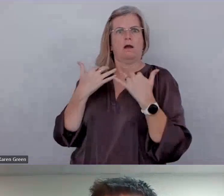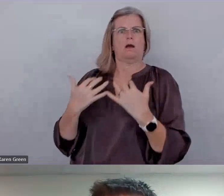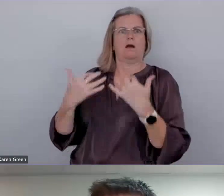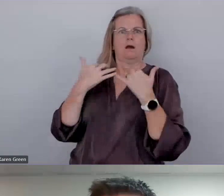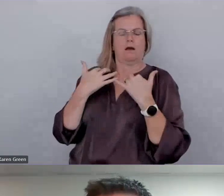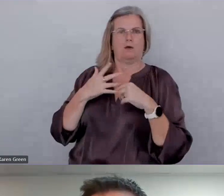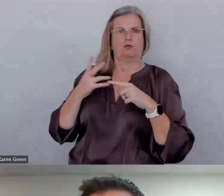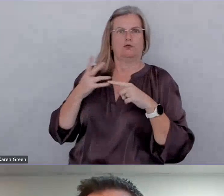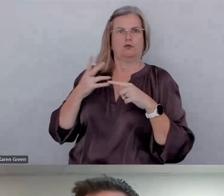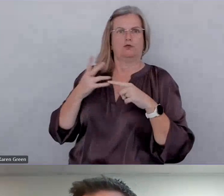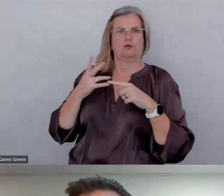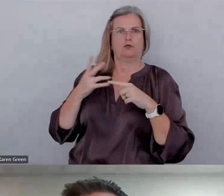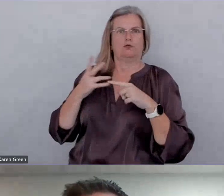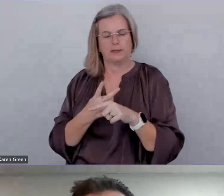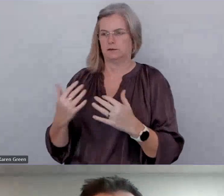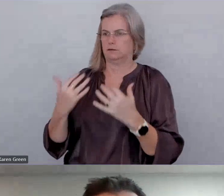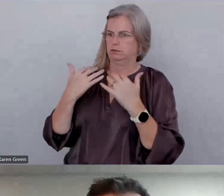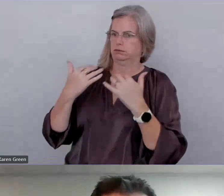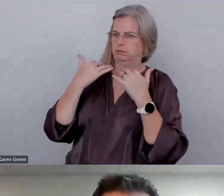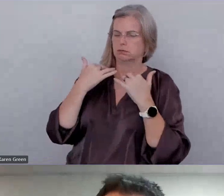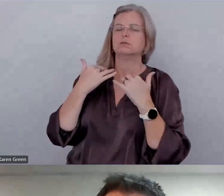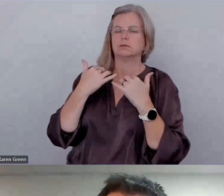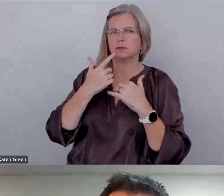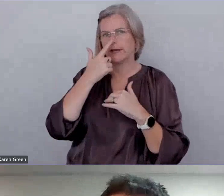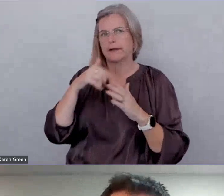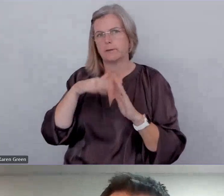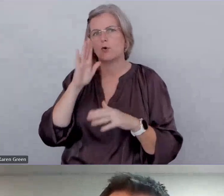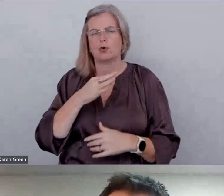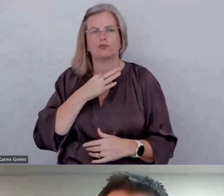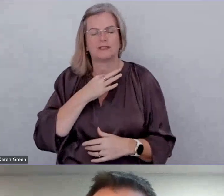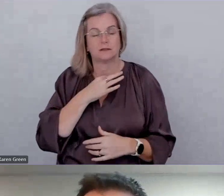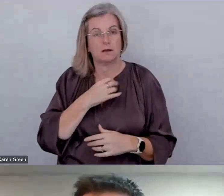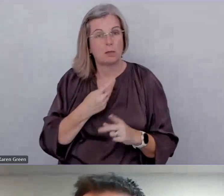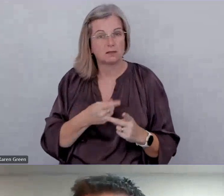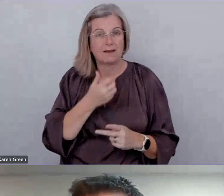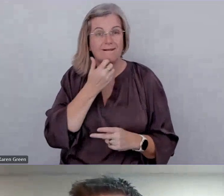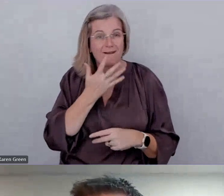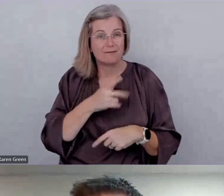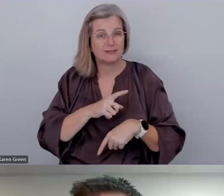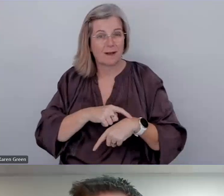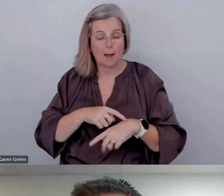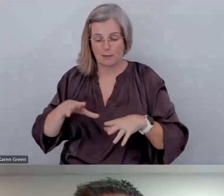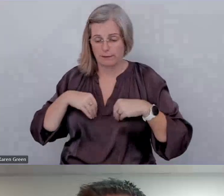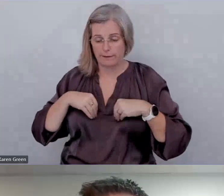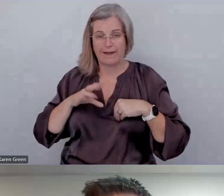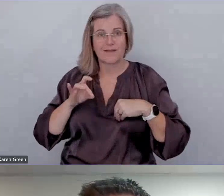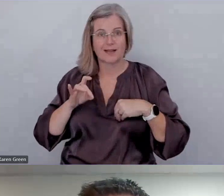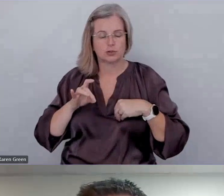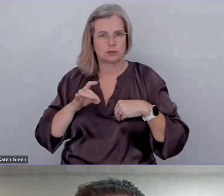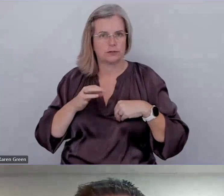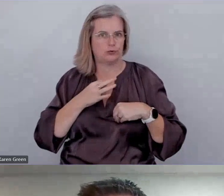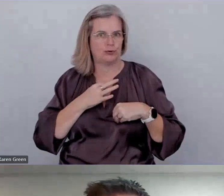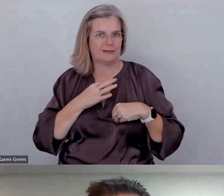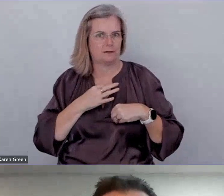developing things like long COVID. And of course, every time there is an infection, you roll those dice because you're not always in the same place that you were the last